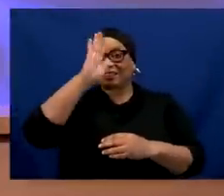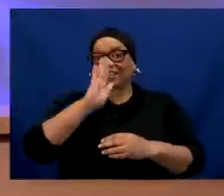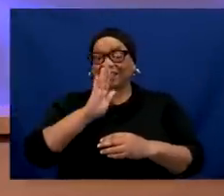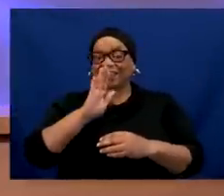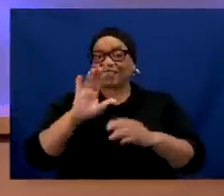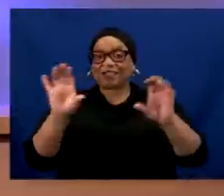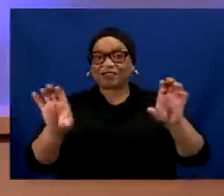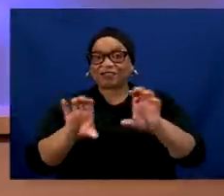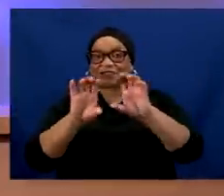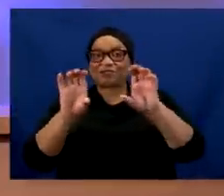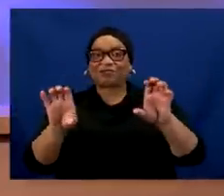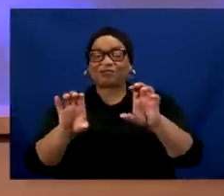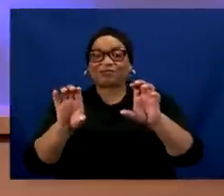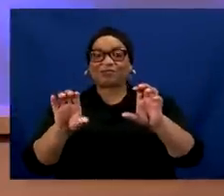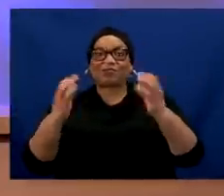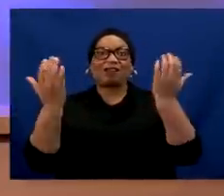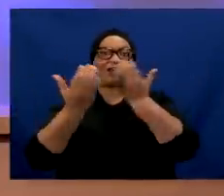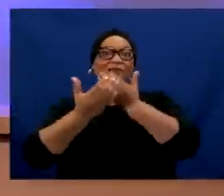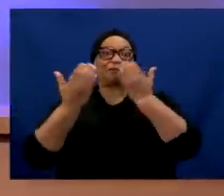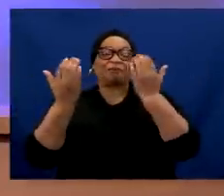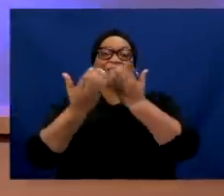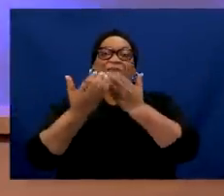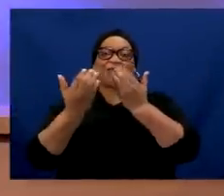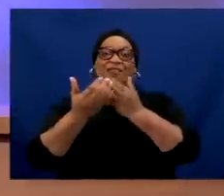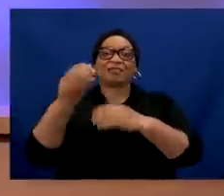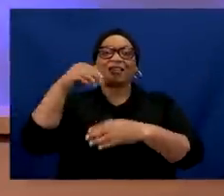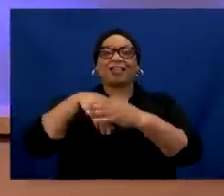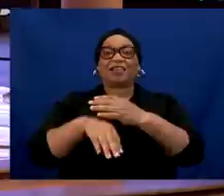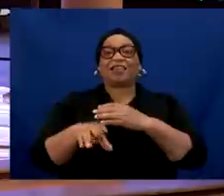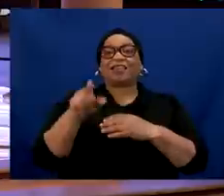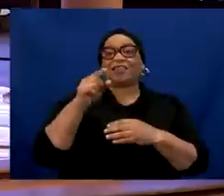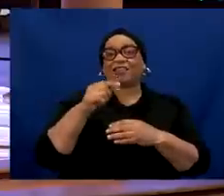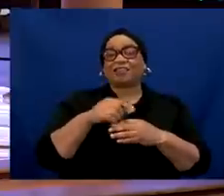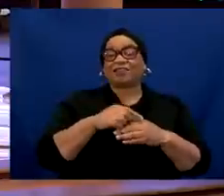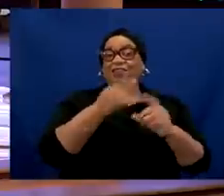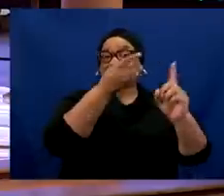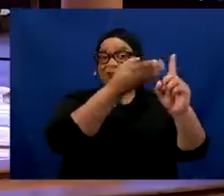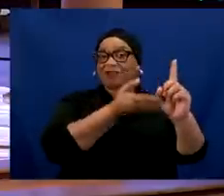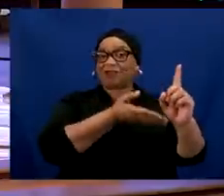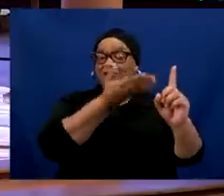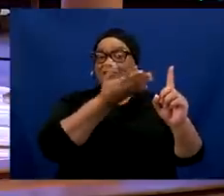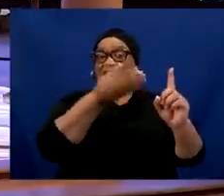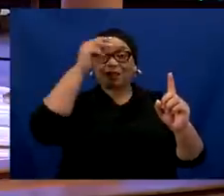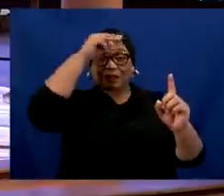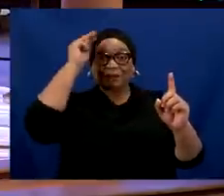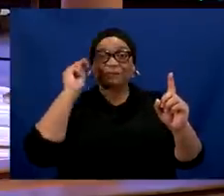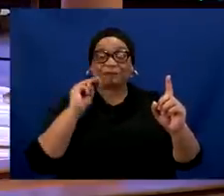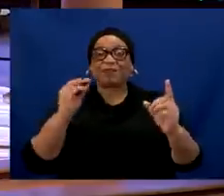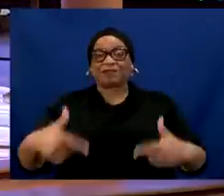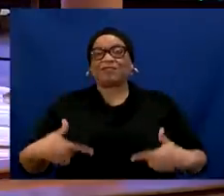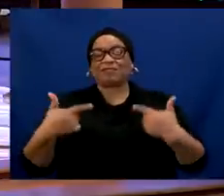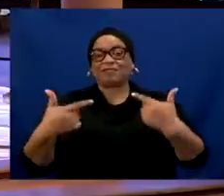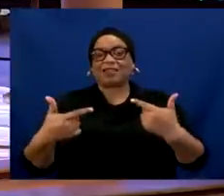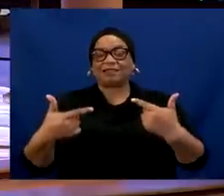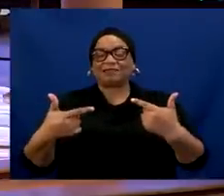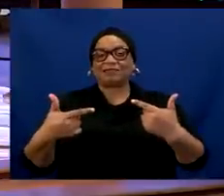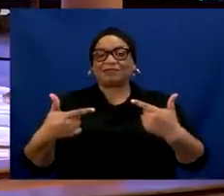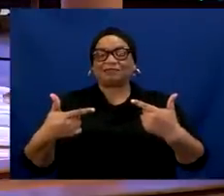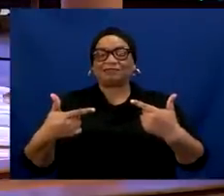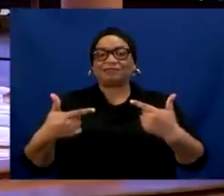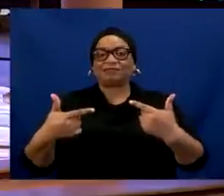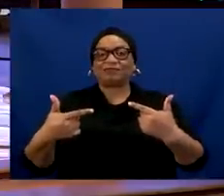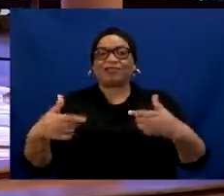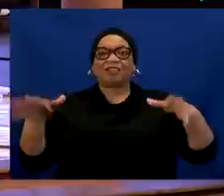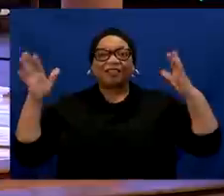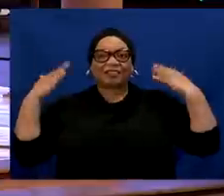something amazing in her life. The Annunciation is when Gabriel comes to Mary, and that's